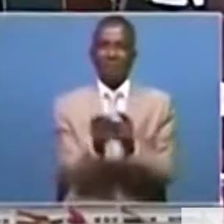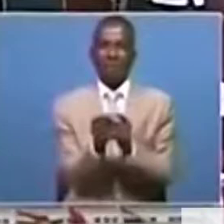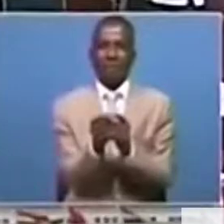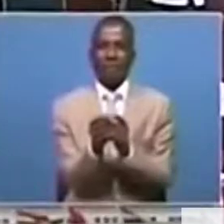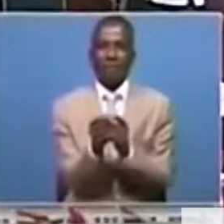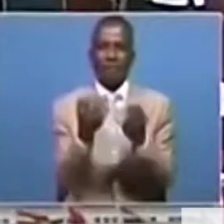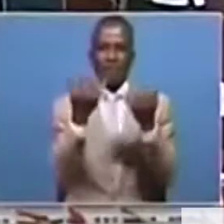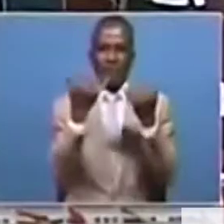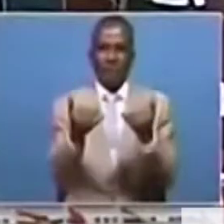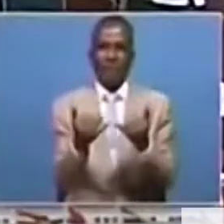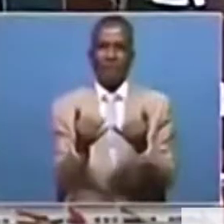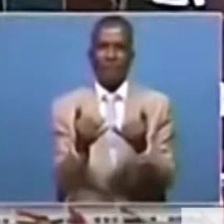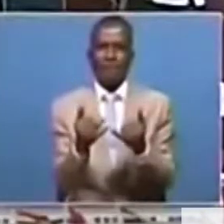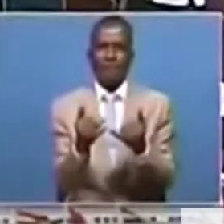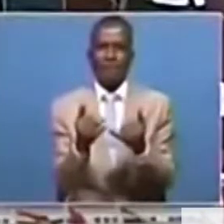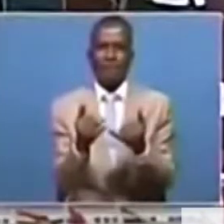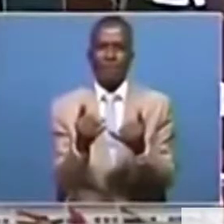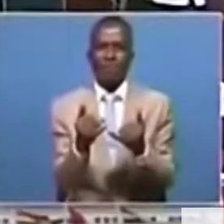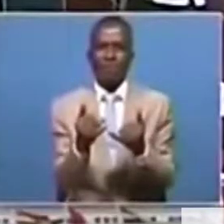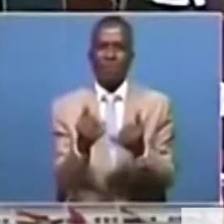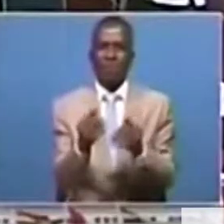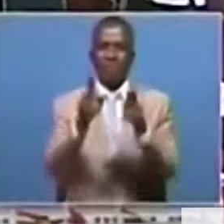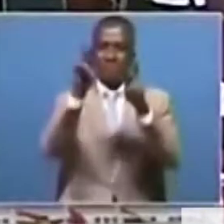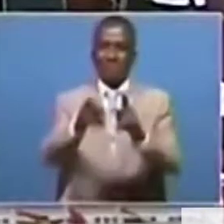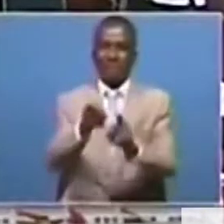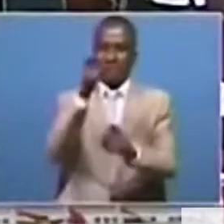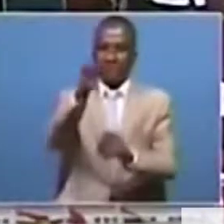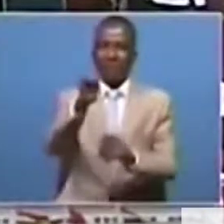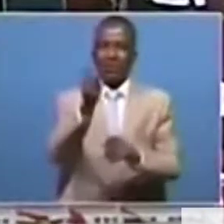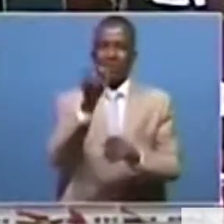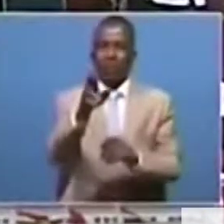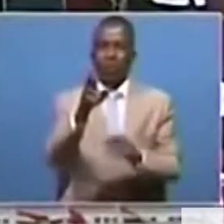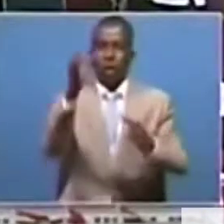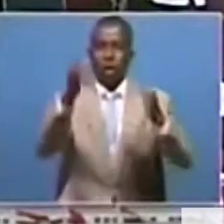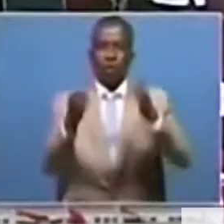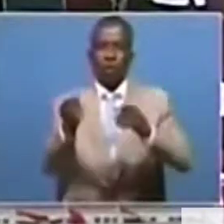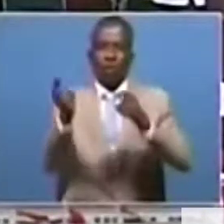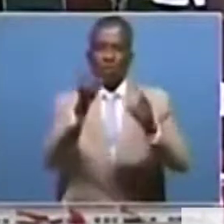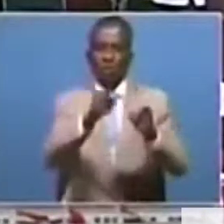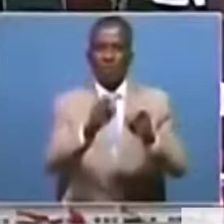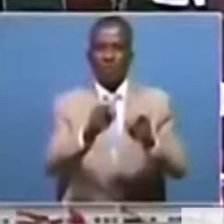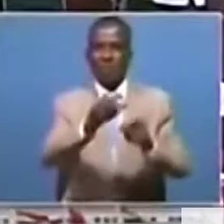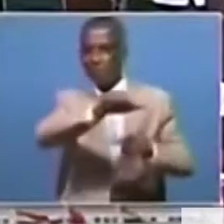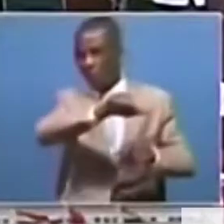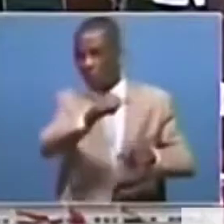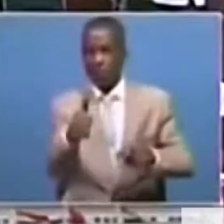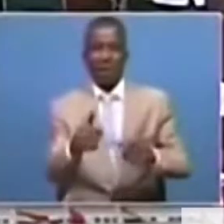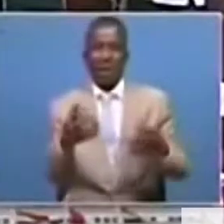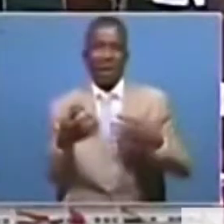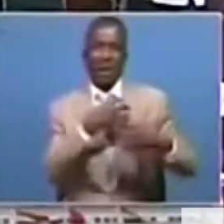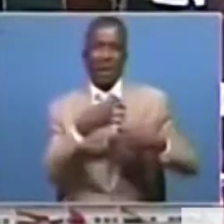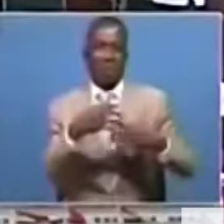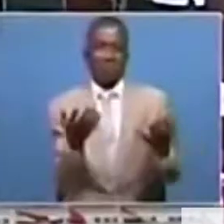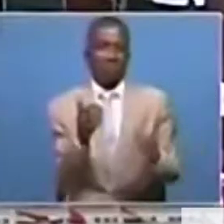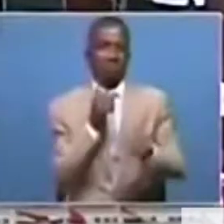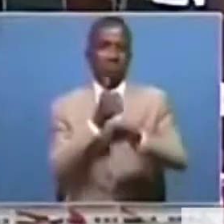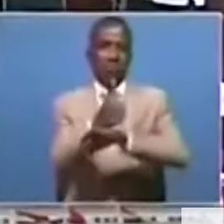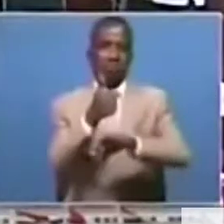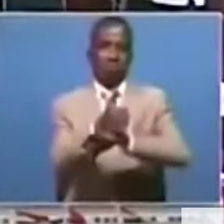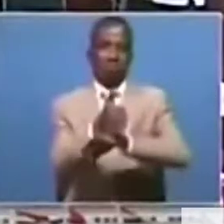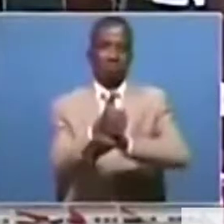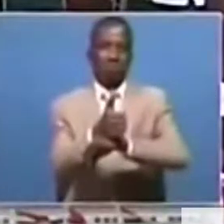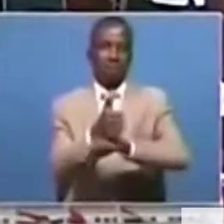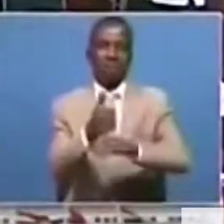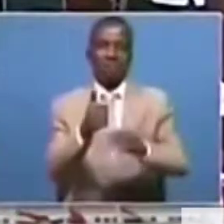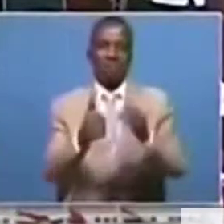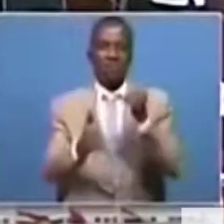us? He was neither being personally sued nor arraigned before this court on any complaint or accusation, civil or criminal,